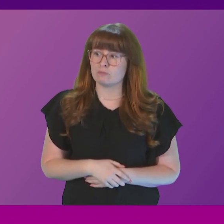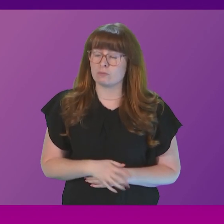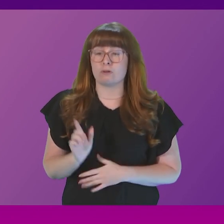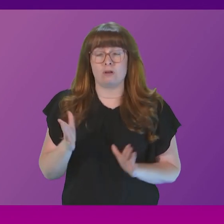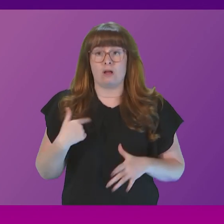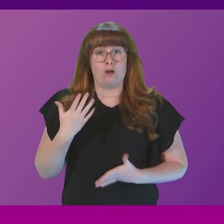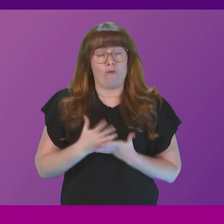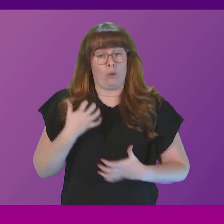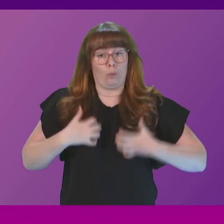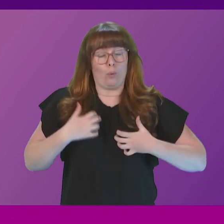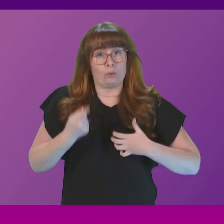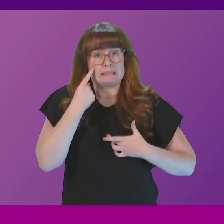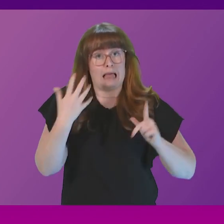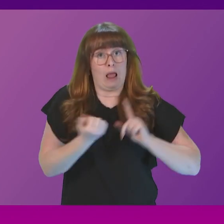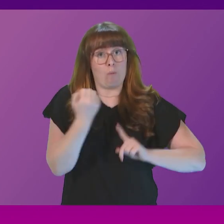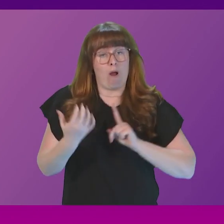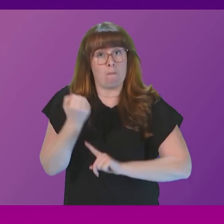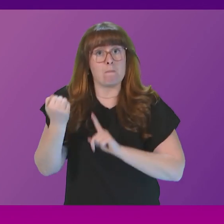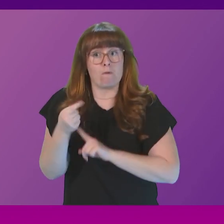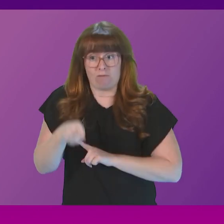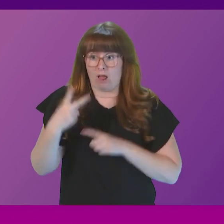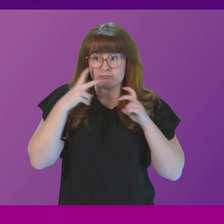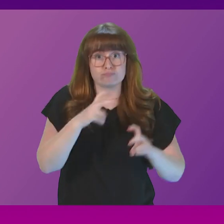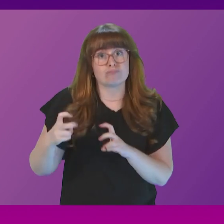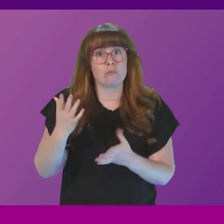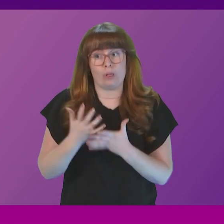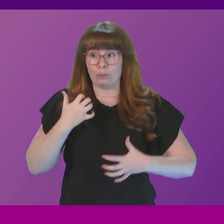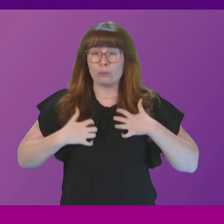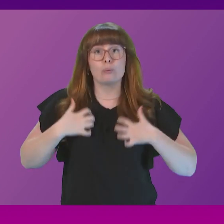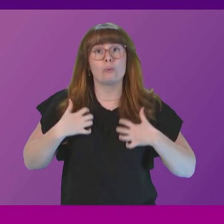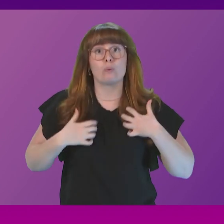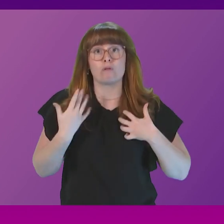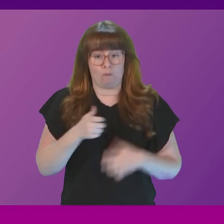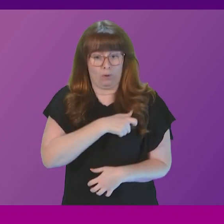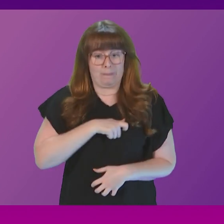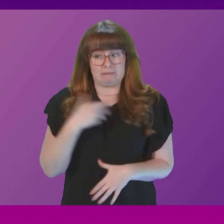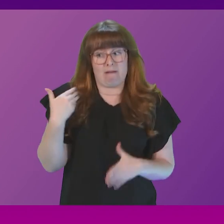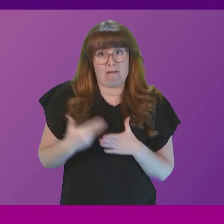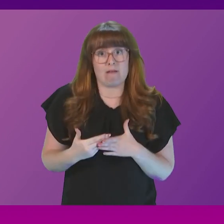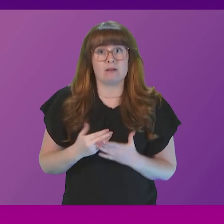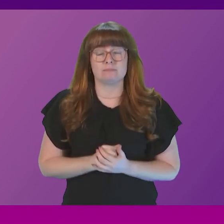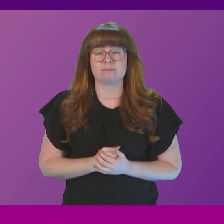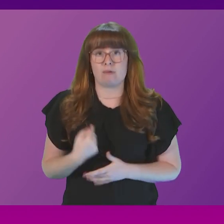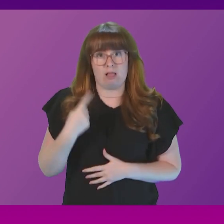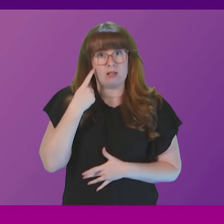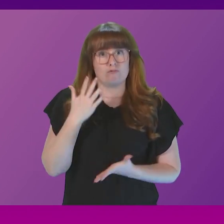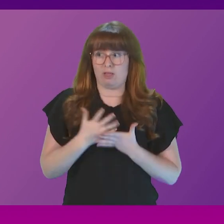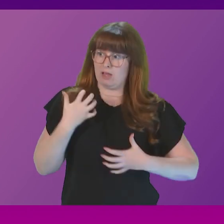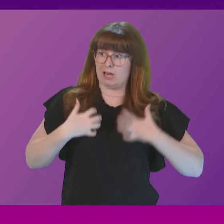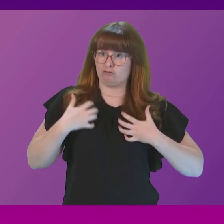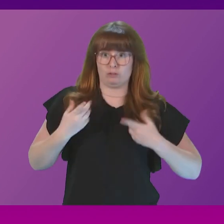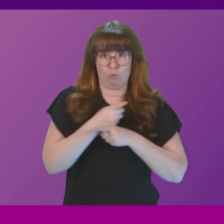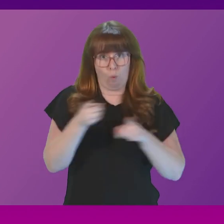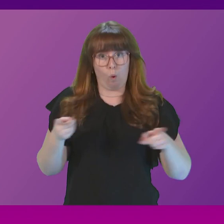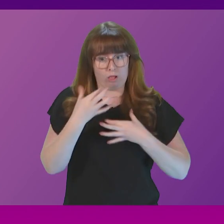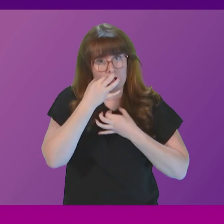to seeing the outcome of that inquiry that is being undertaken by the committee. This is an issue that I think is of interest to many of